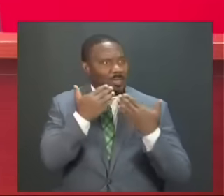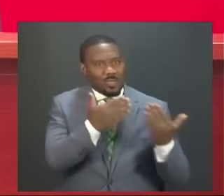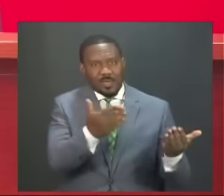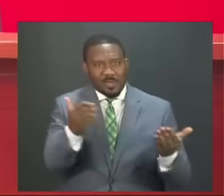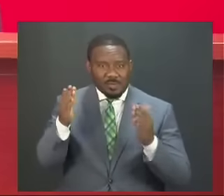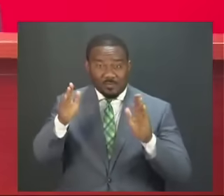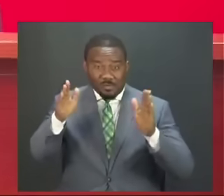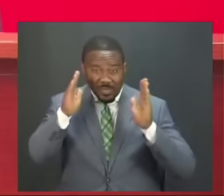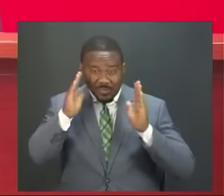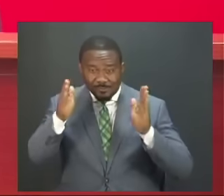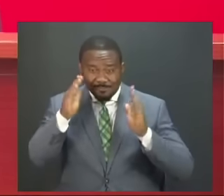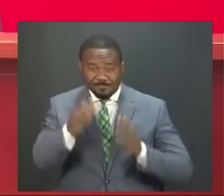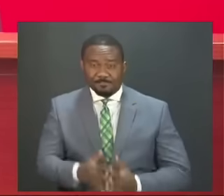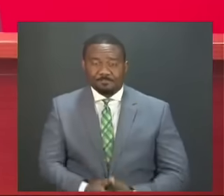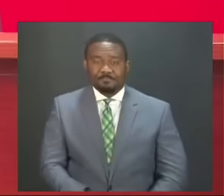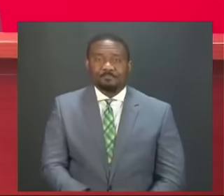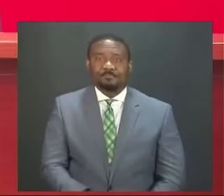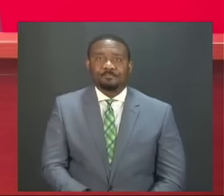attention.